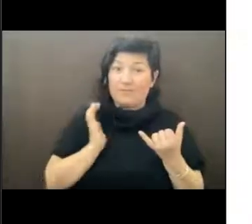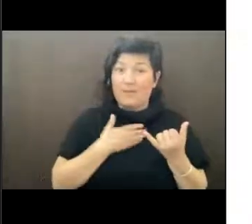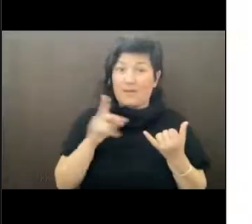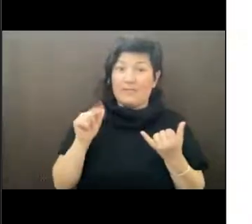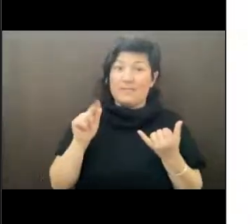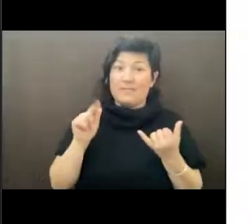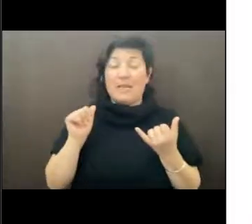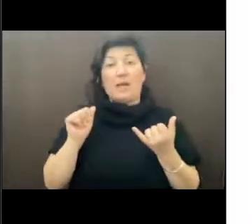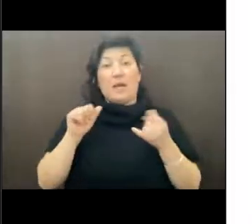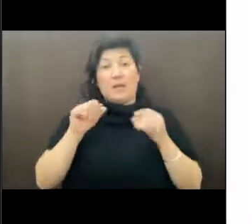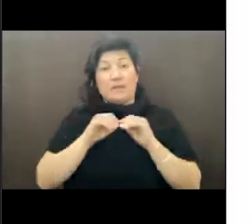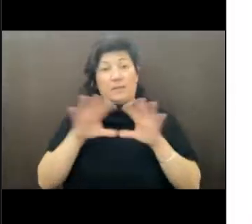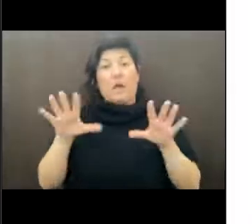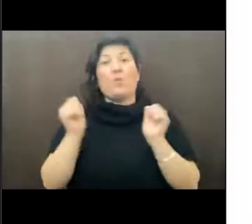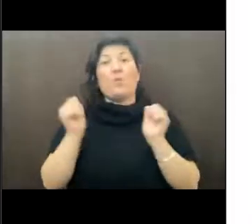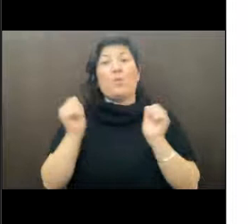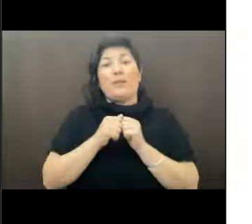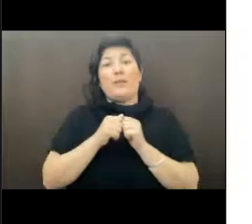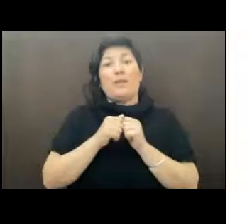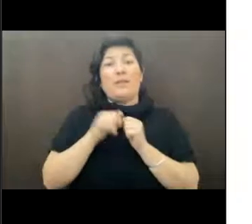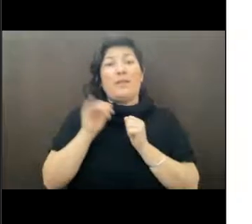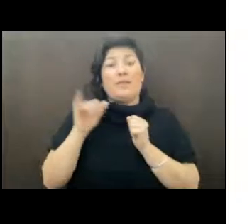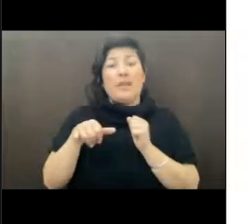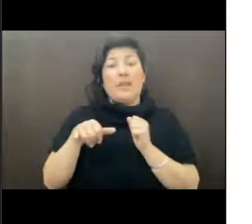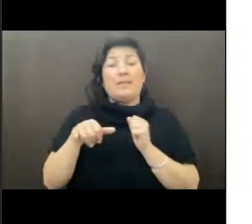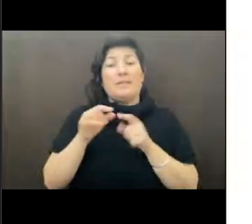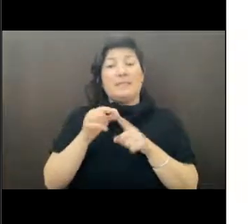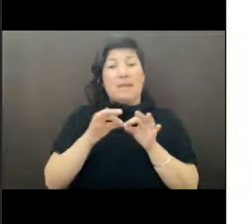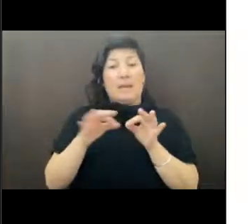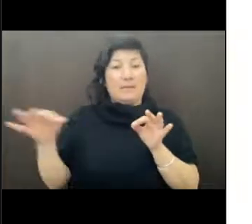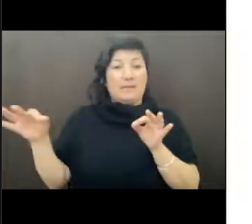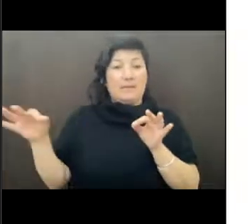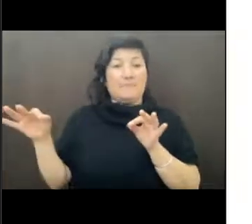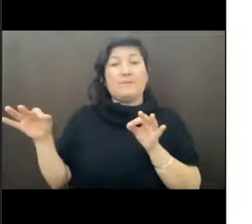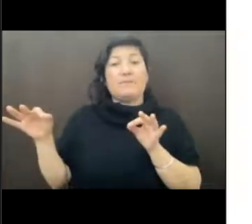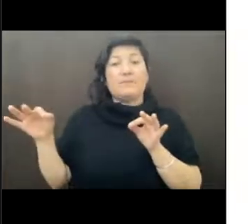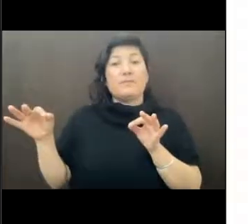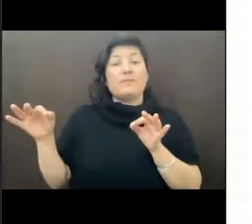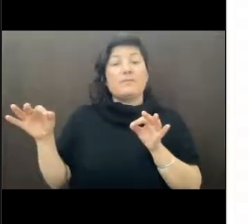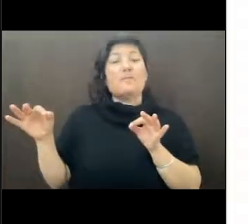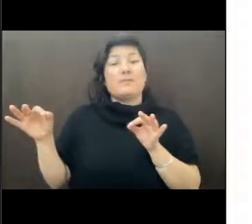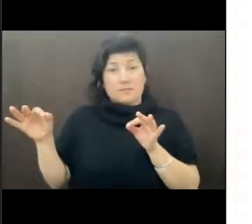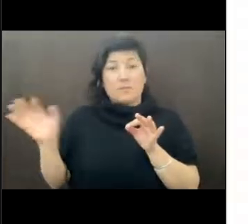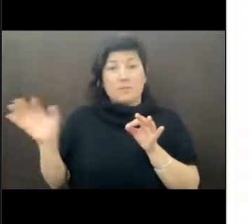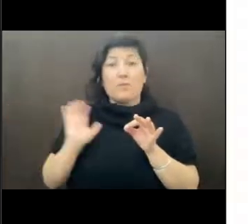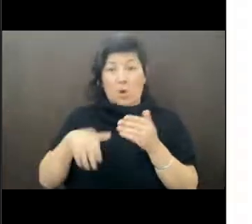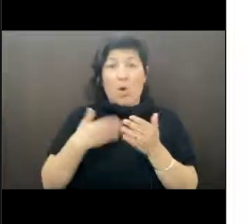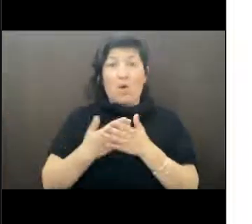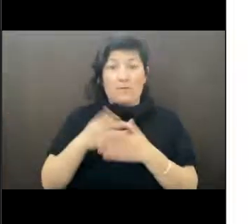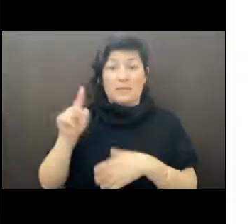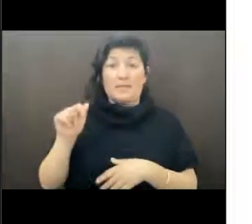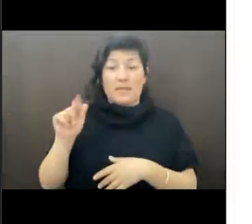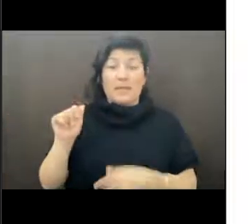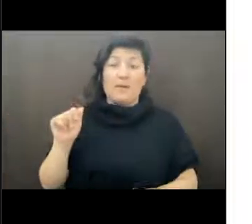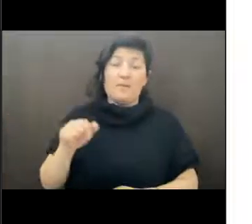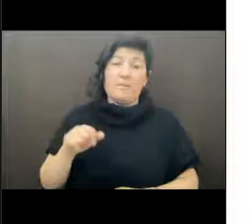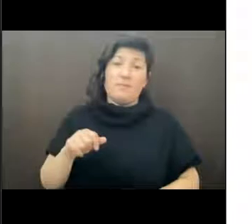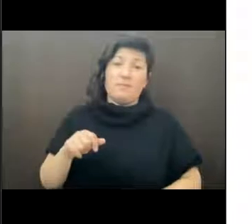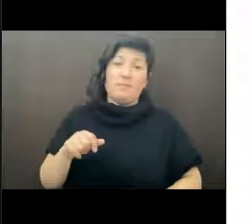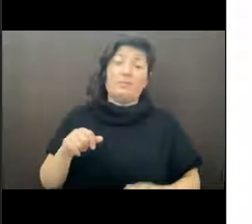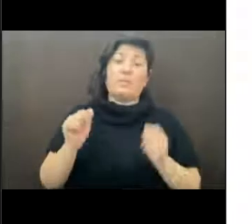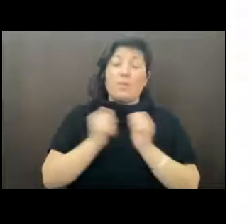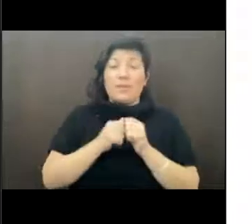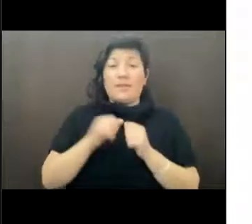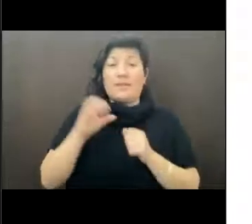out with this in the usage statement. And so basically we're saying all of our data that's going out this way goes out with a